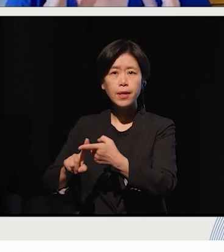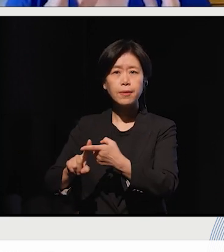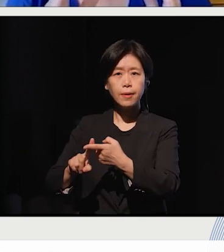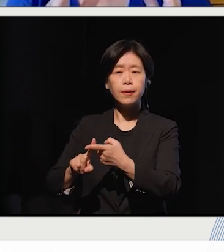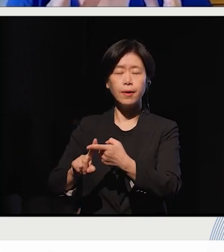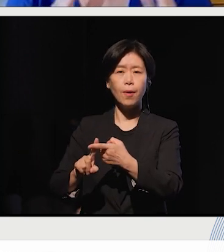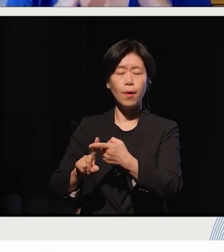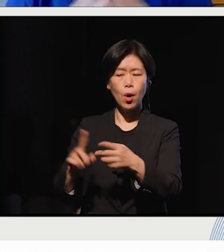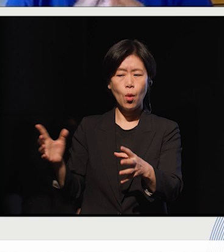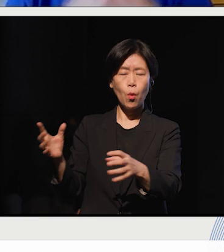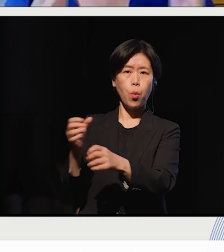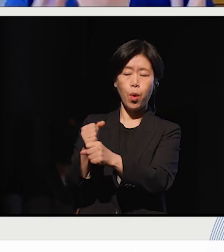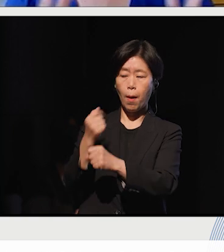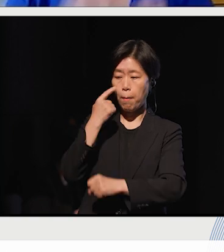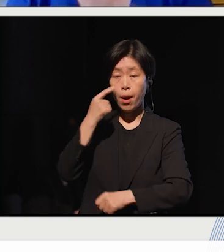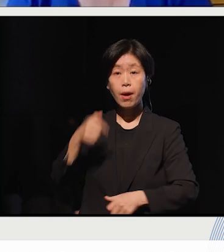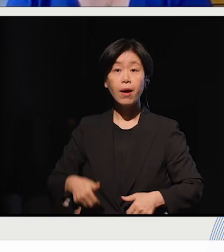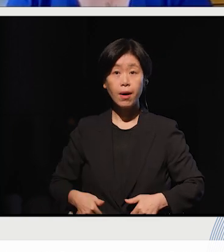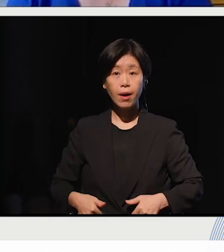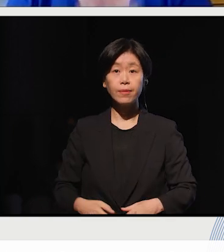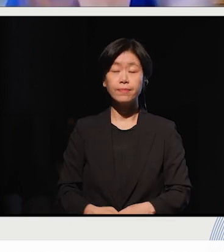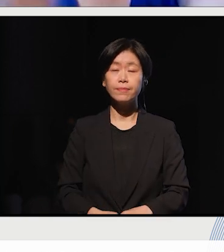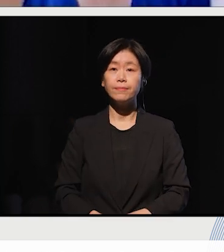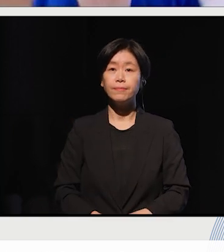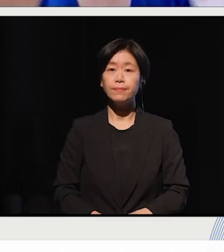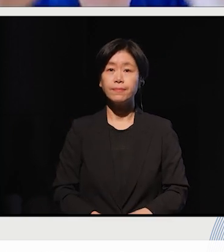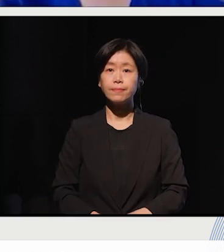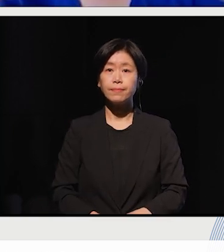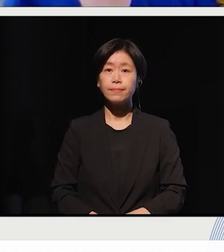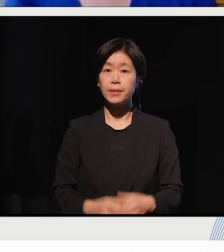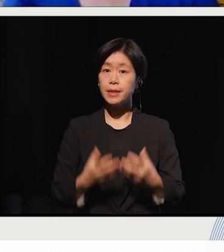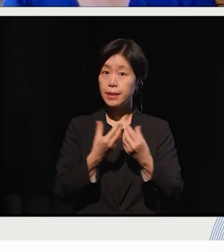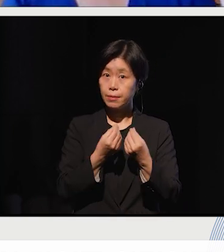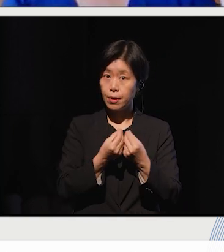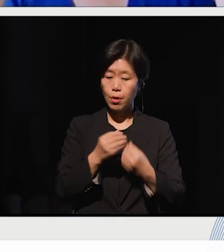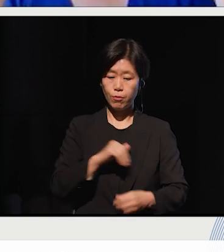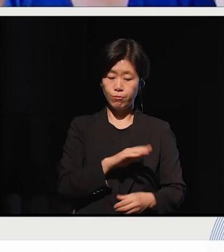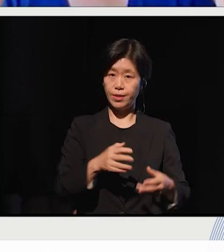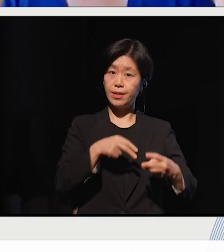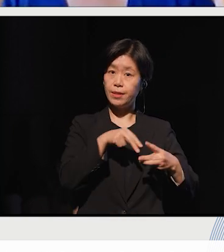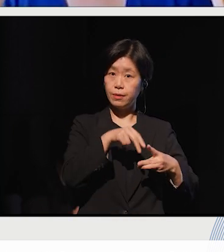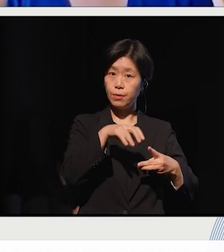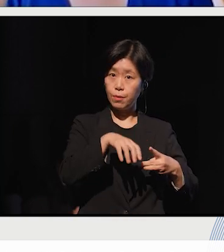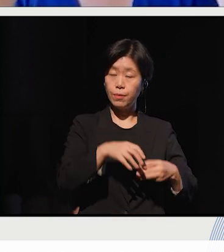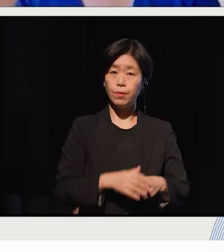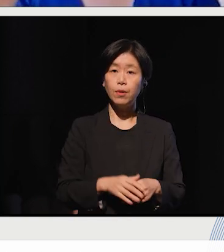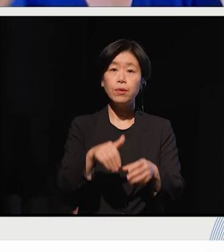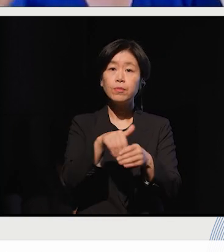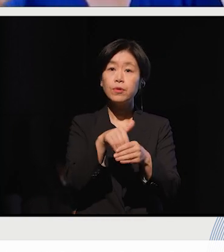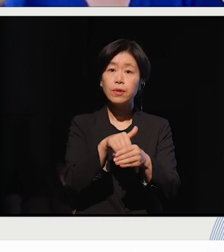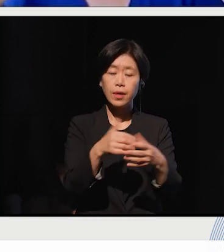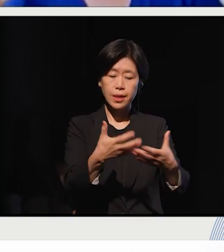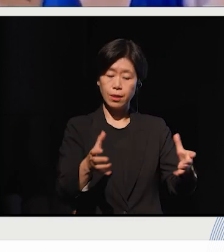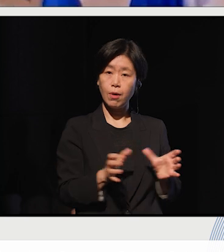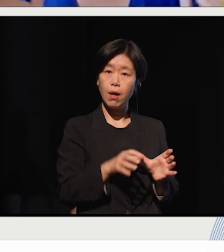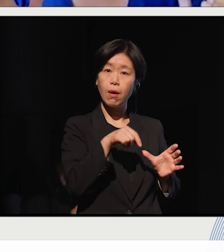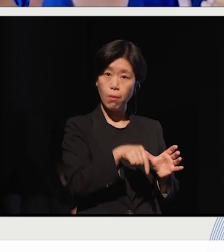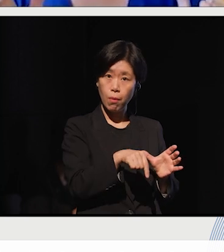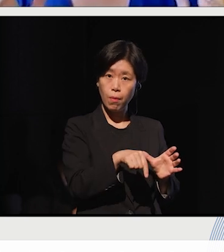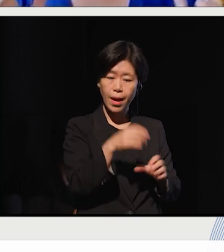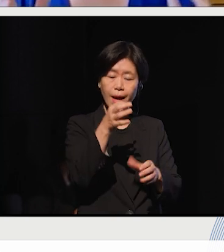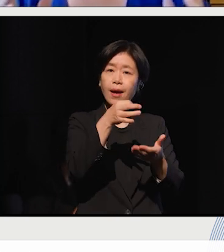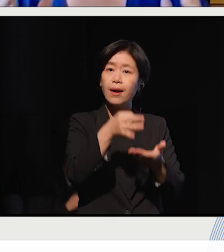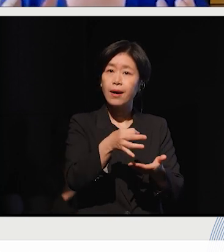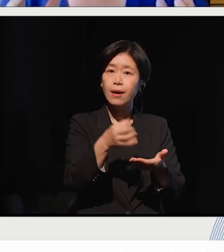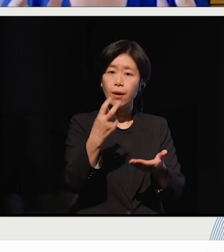two sentences. So, for example, at the Kennedy Center, we take our values as a cultural institution and our value